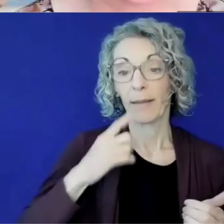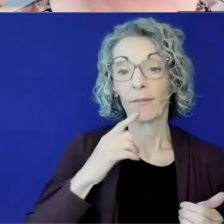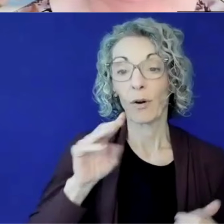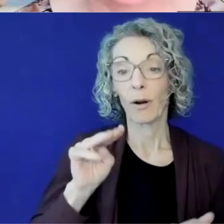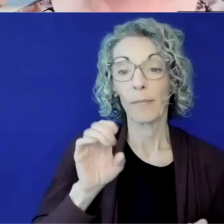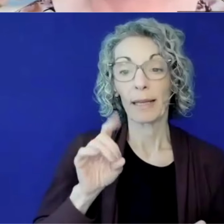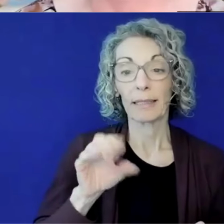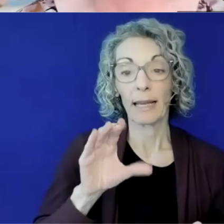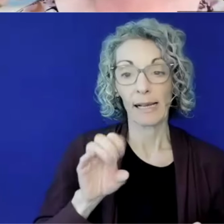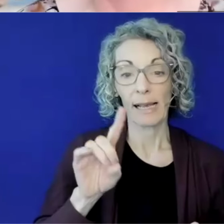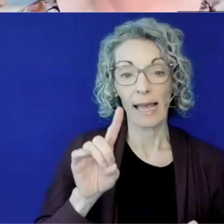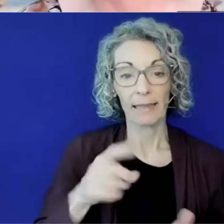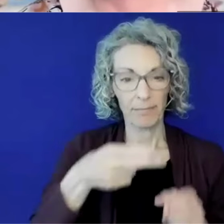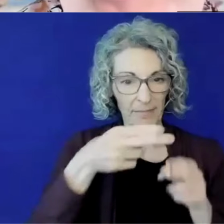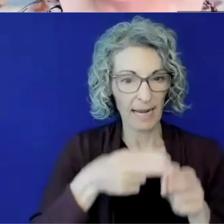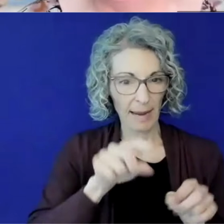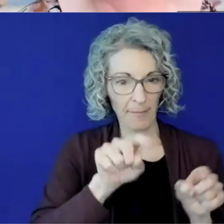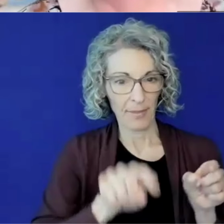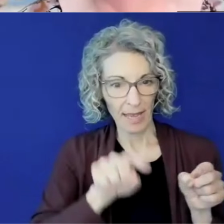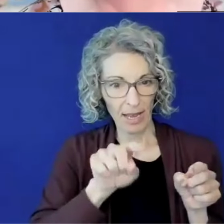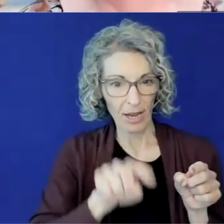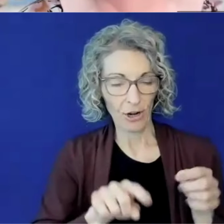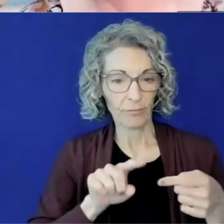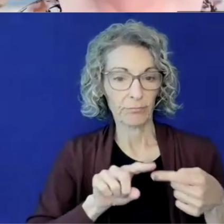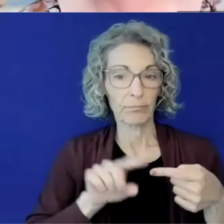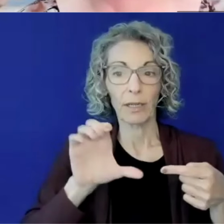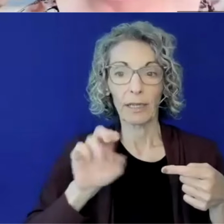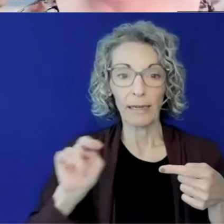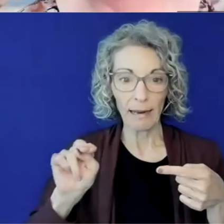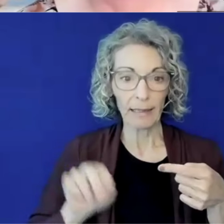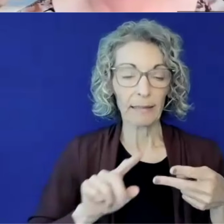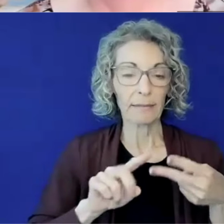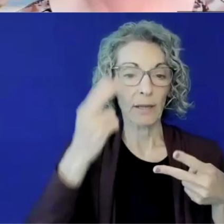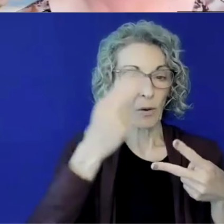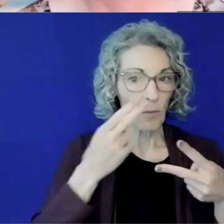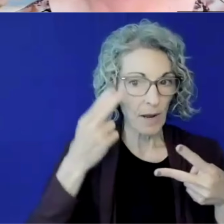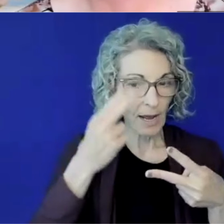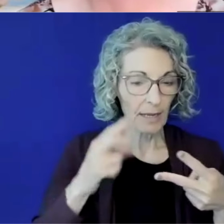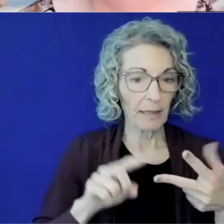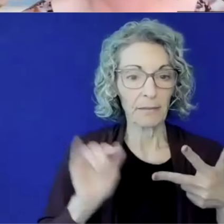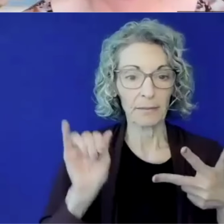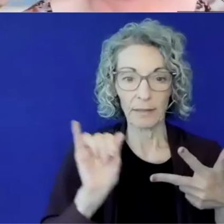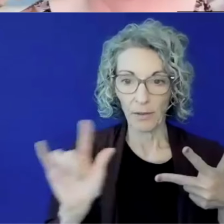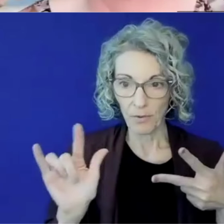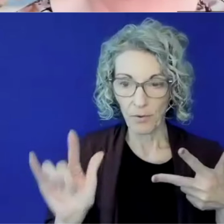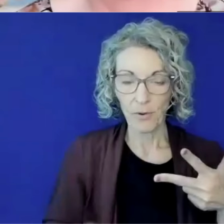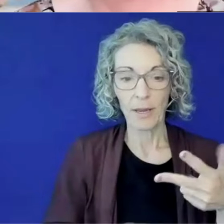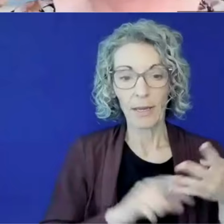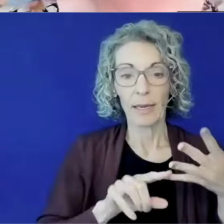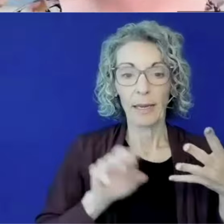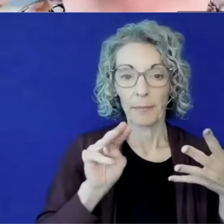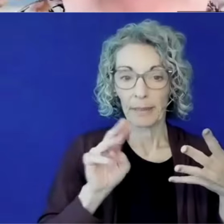the states here. So if you are in Connecticut, Hawaii,